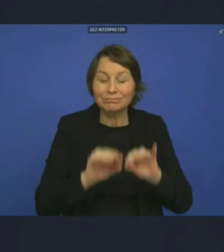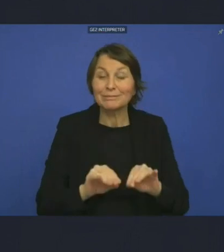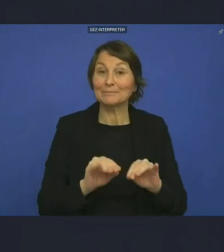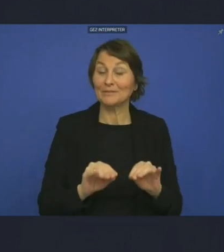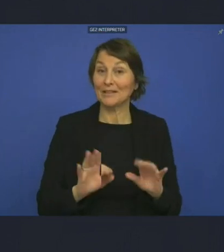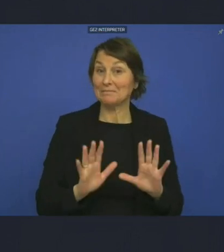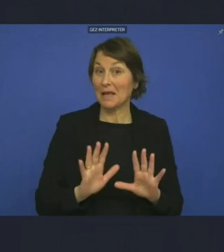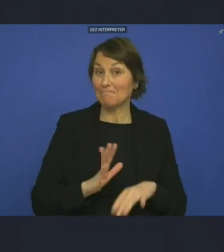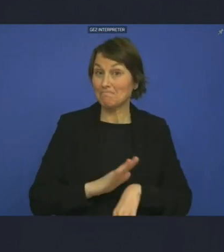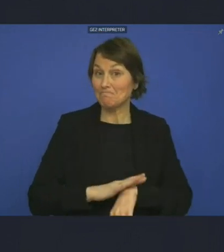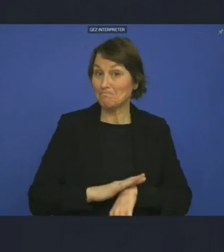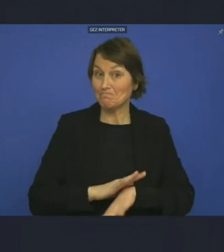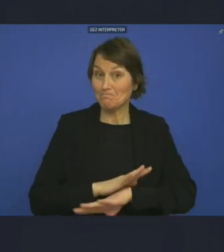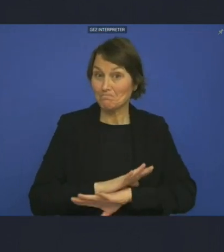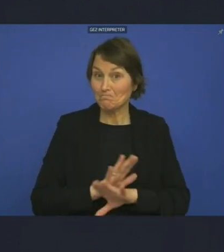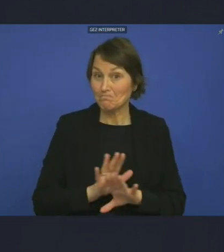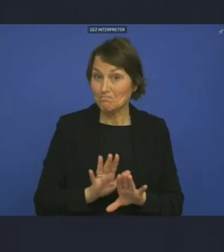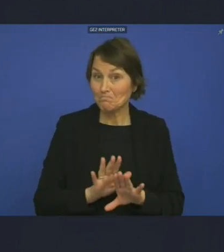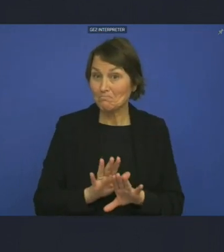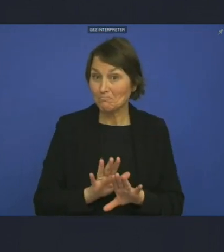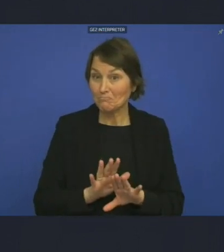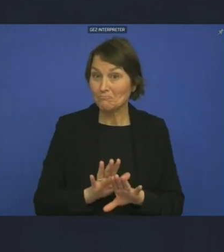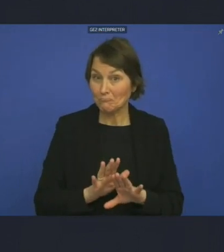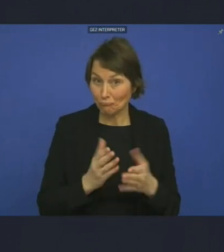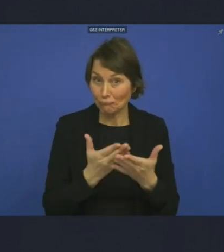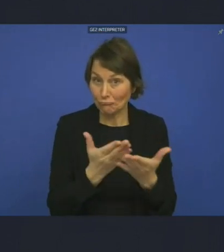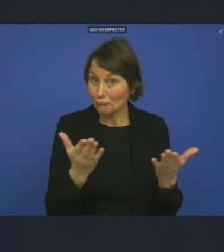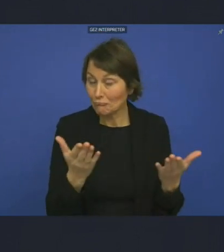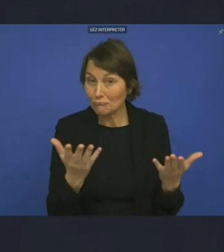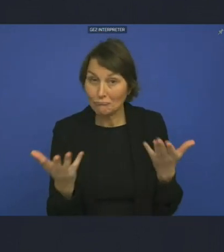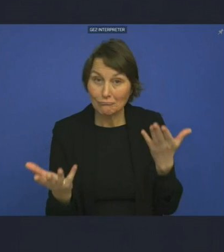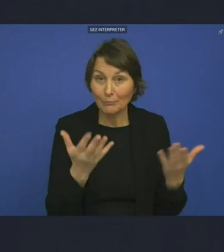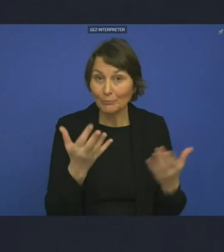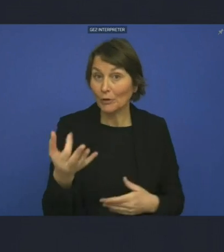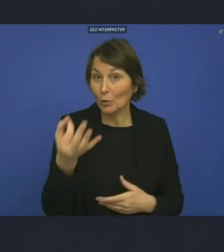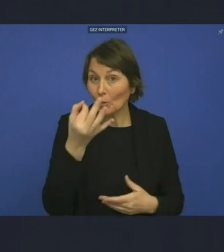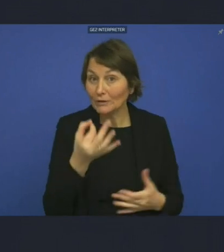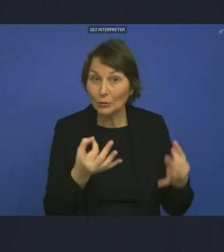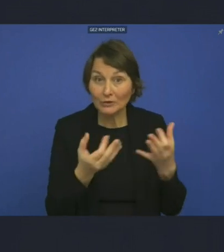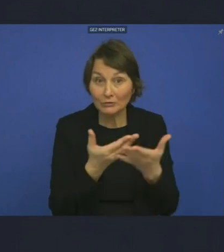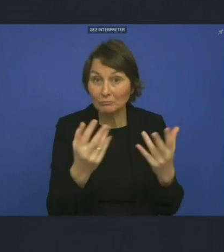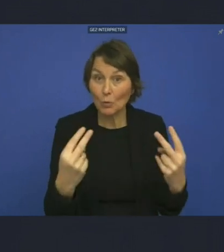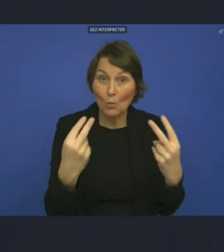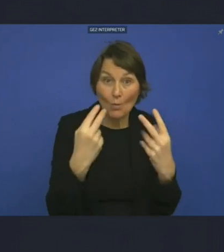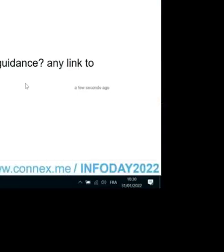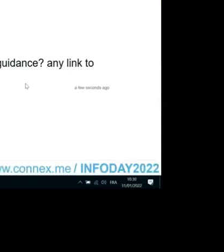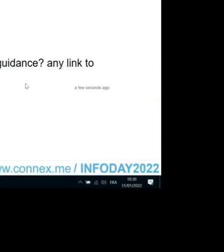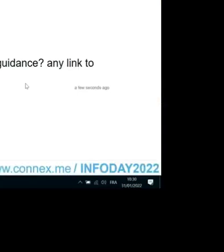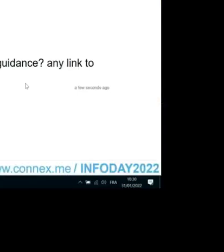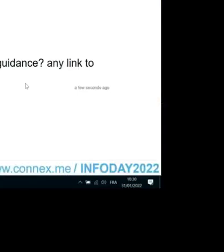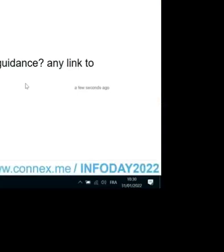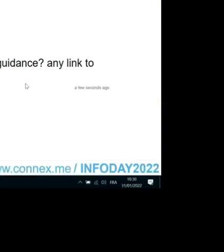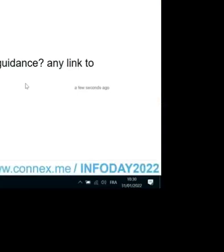maybe even launch a start with if there is some questions from the audience, and then we will see if we can also